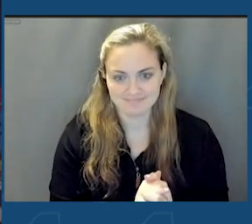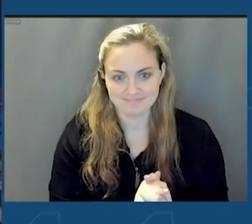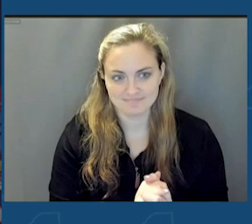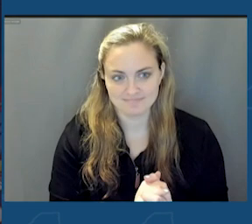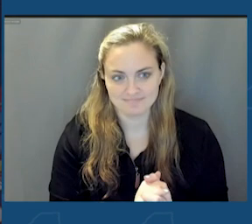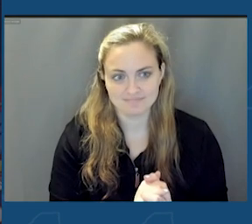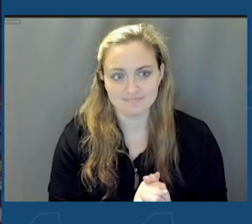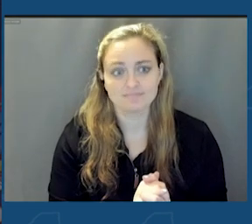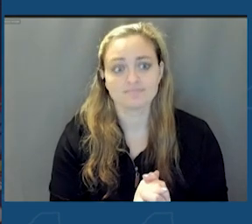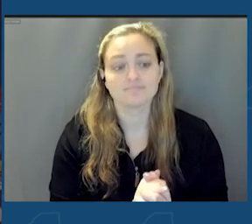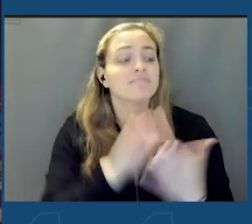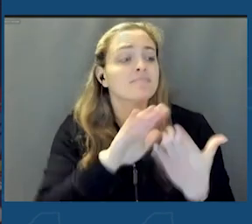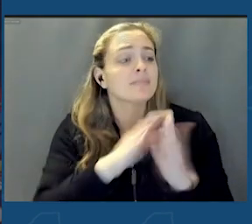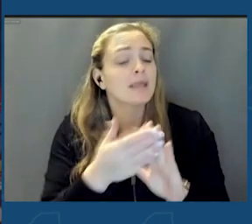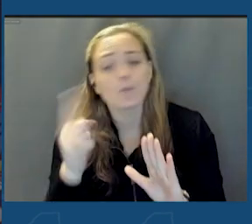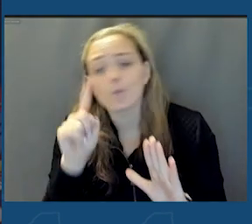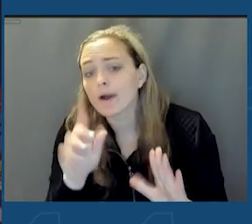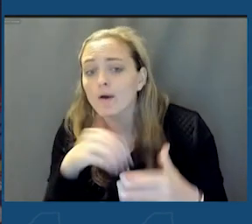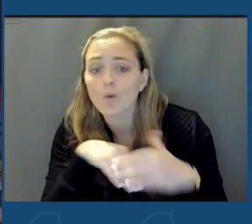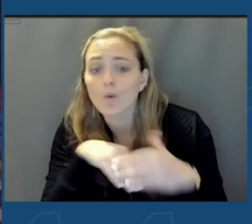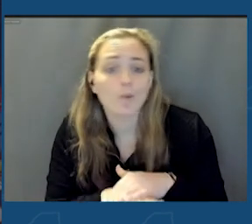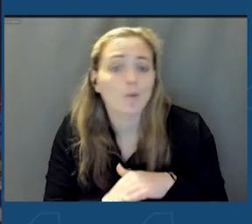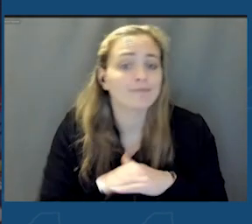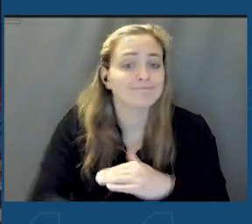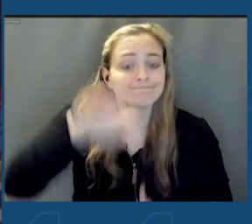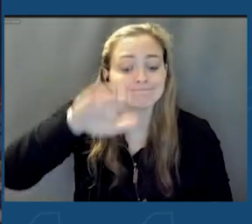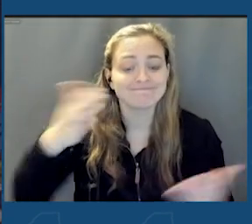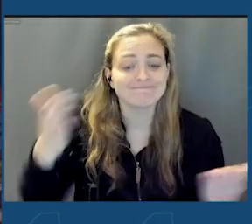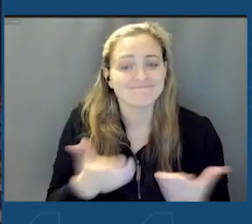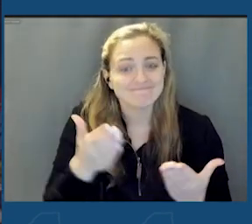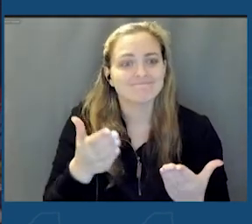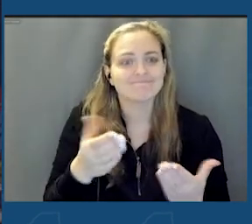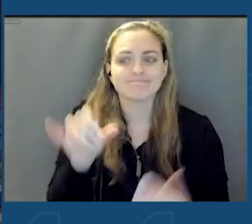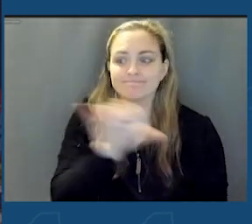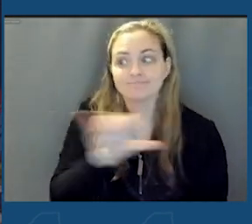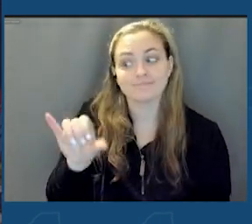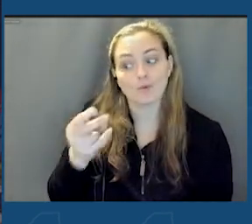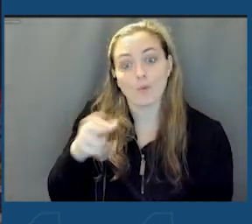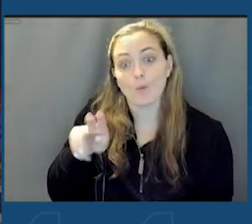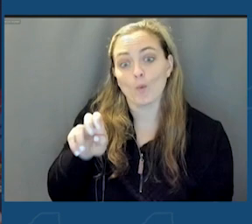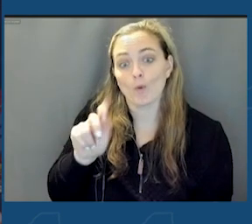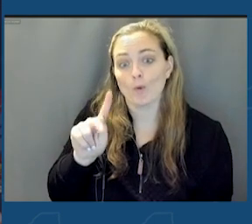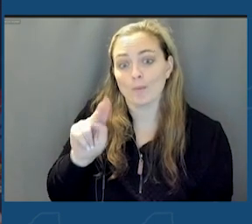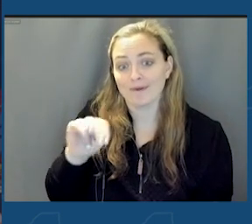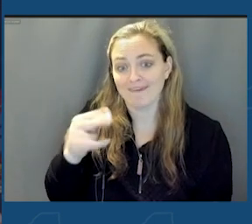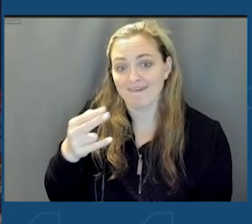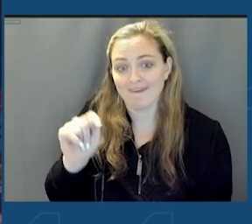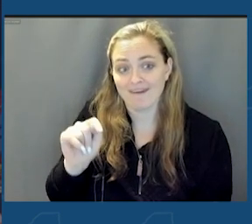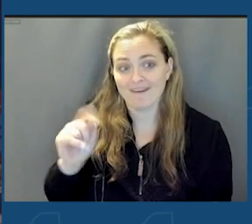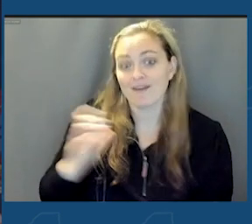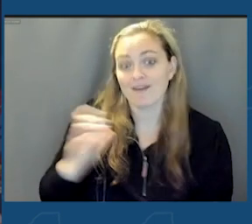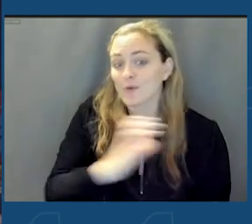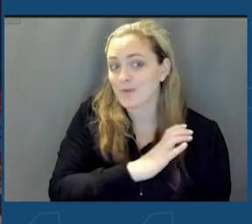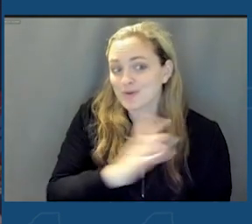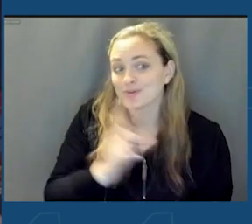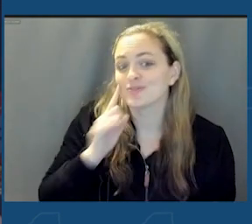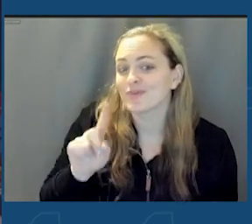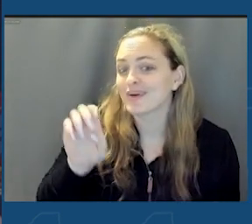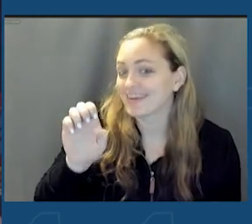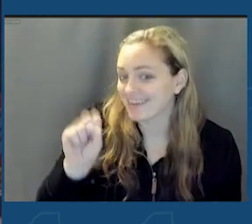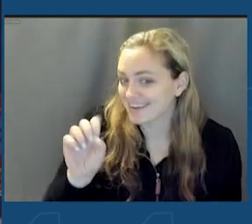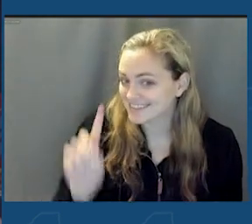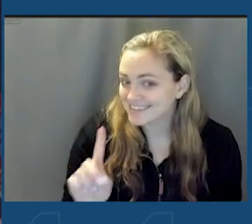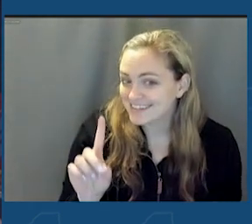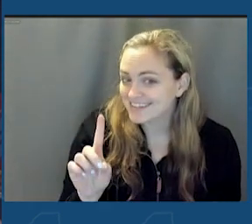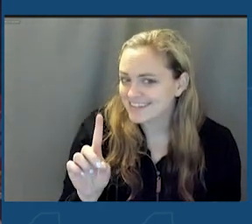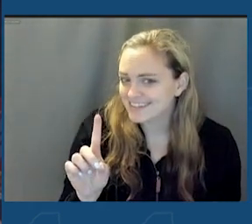The neighborhood where I was born and raised, as was Hope Knight, our commissioner for ESD. We're not